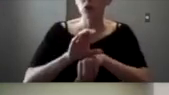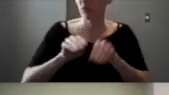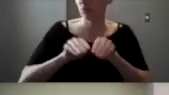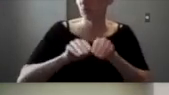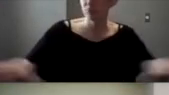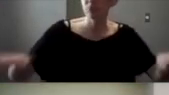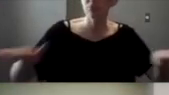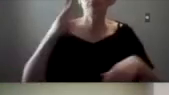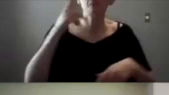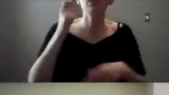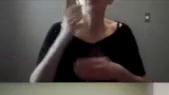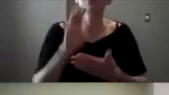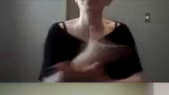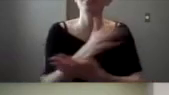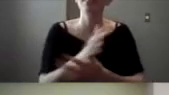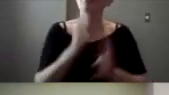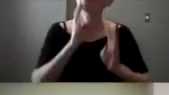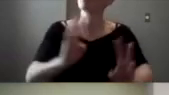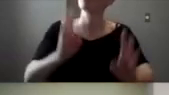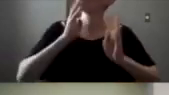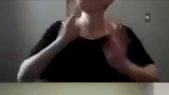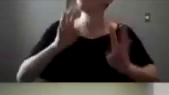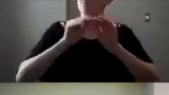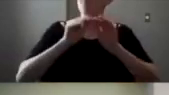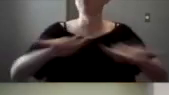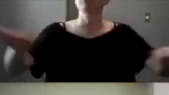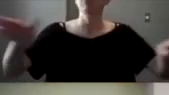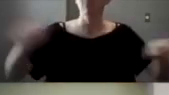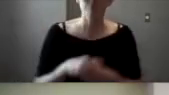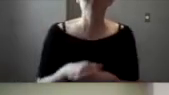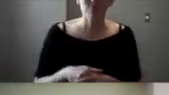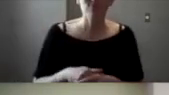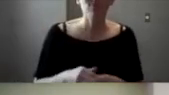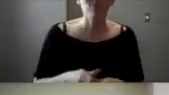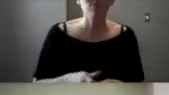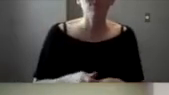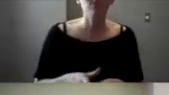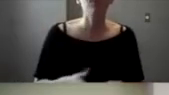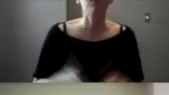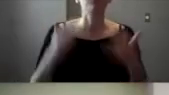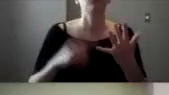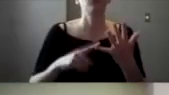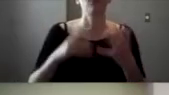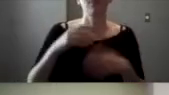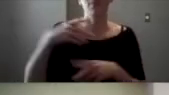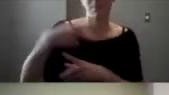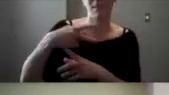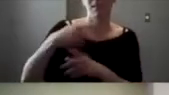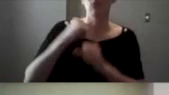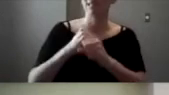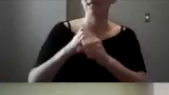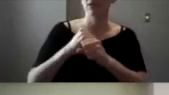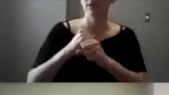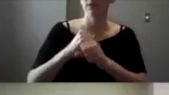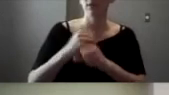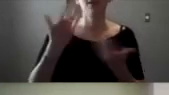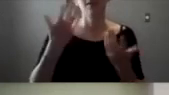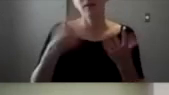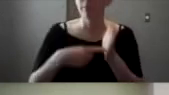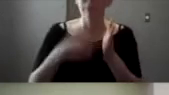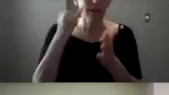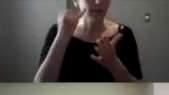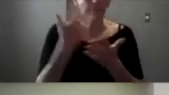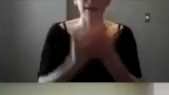that. Next relates to protection, and that is to say that if there's no hand washing, the use of face